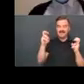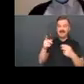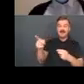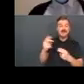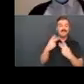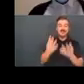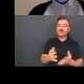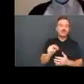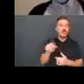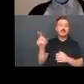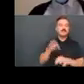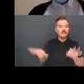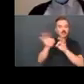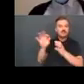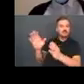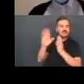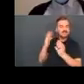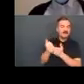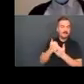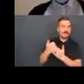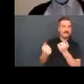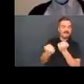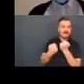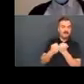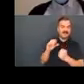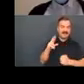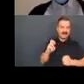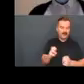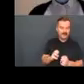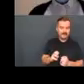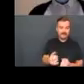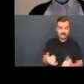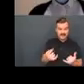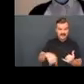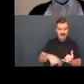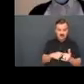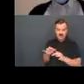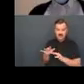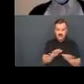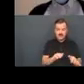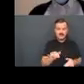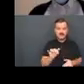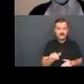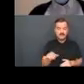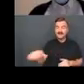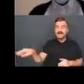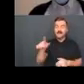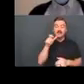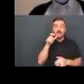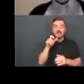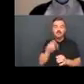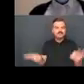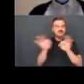that there's quite a lot of evidence, body of evidence that shows that essential family care partners presence,